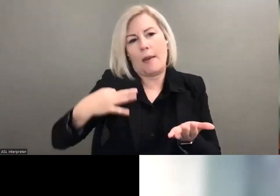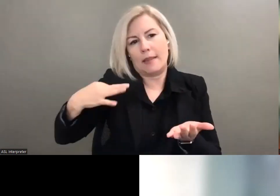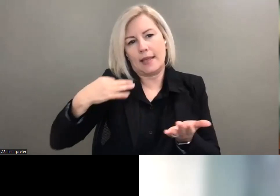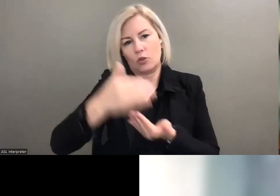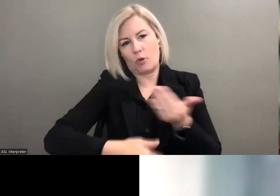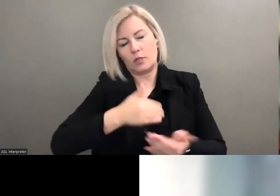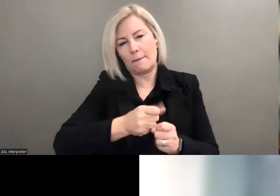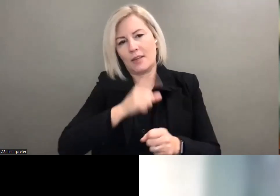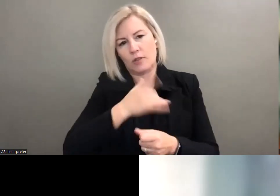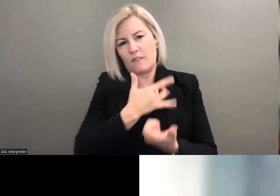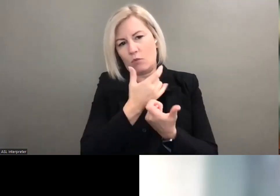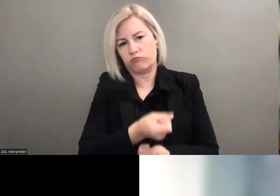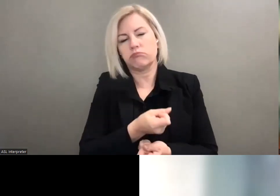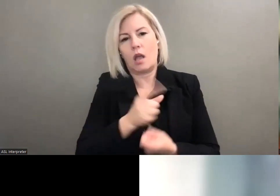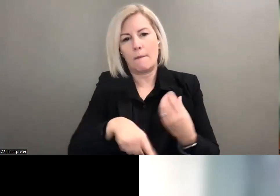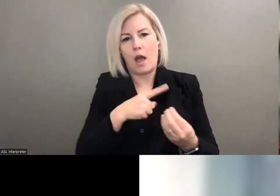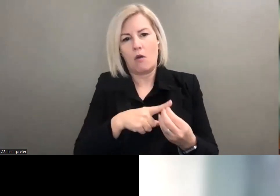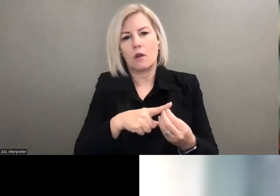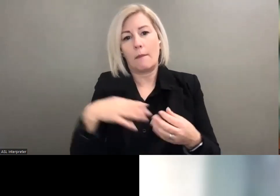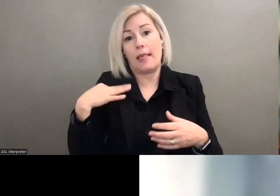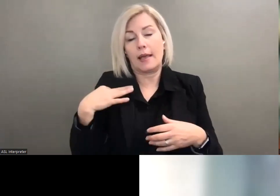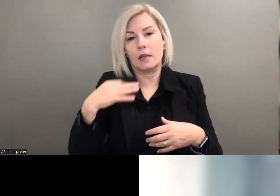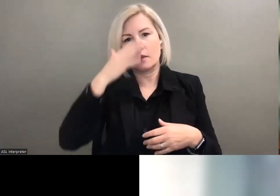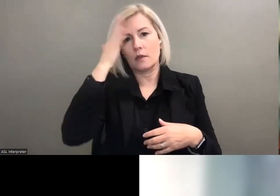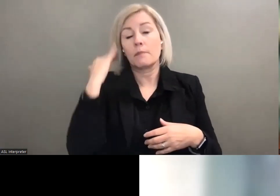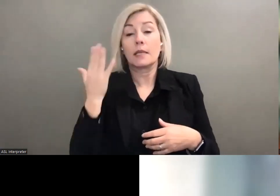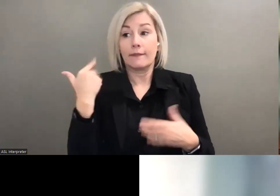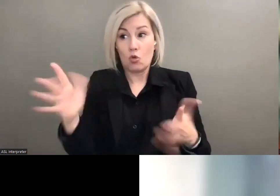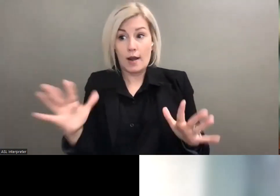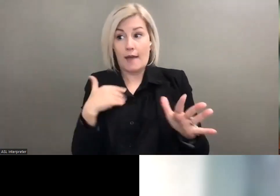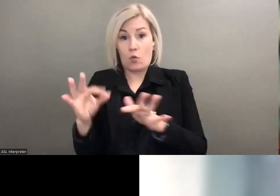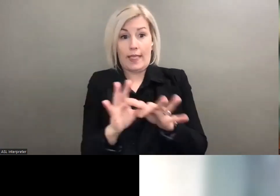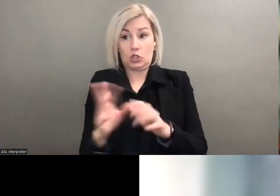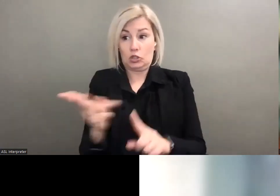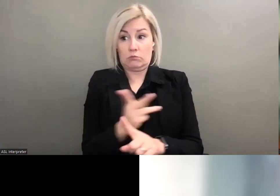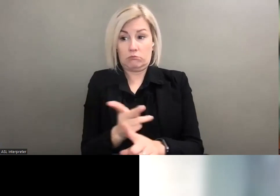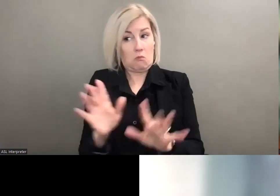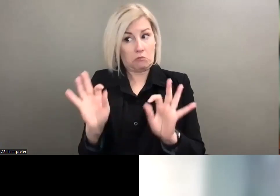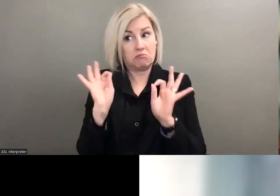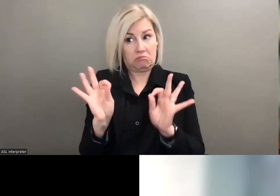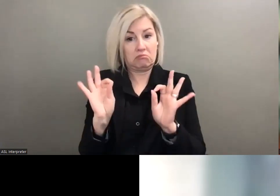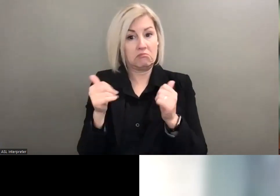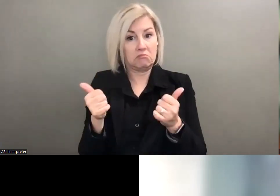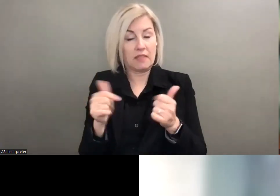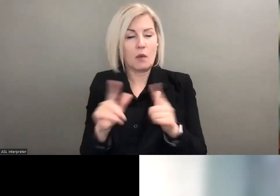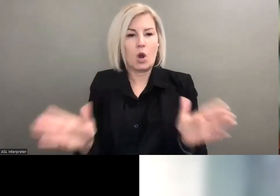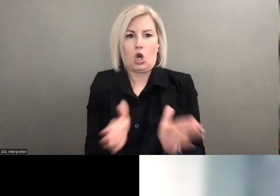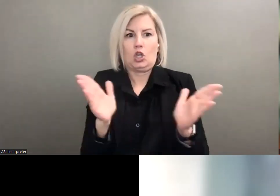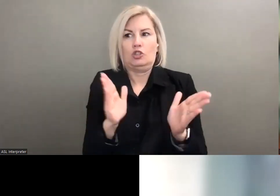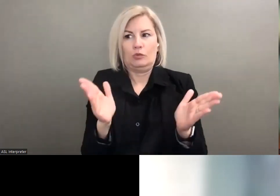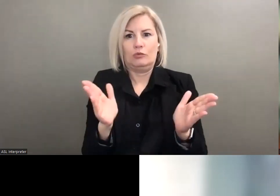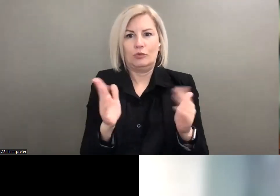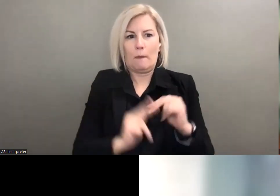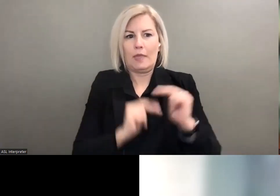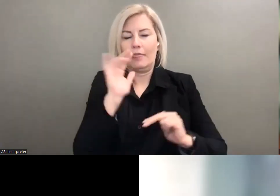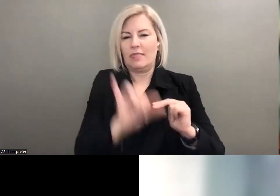super confident in applying. Because if you've already got that relationship, then you're totally encouraged to build on